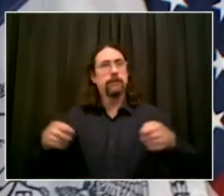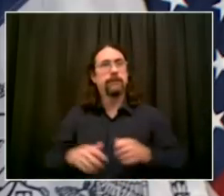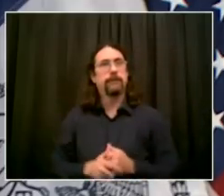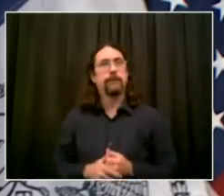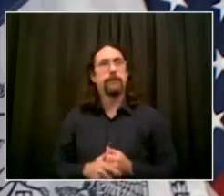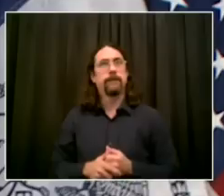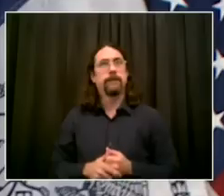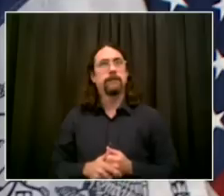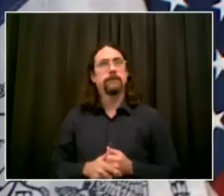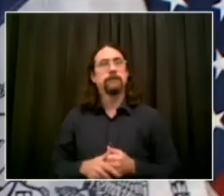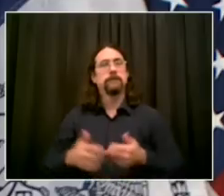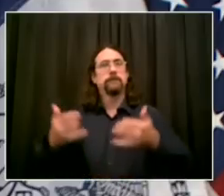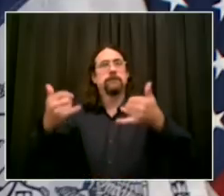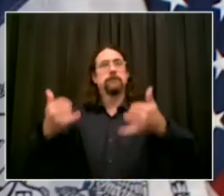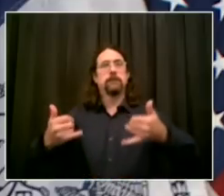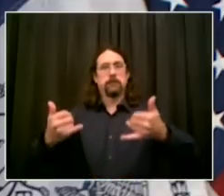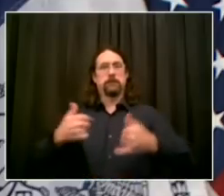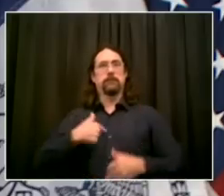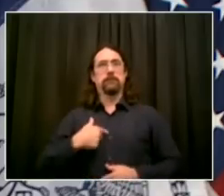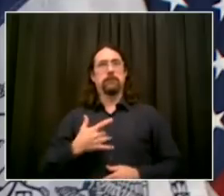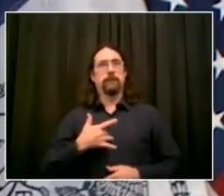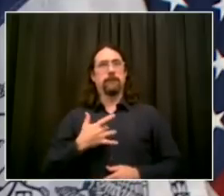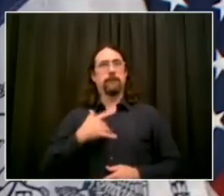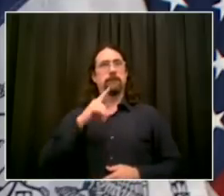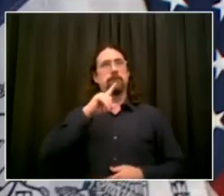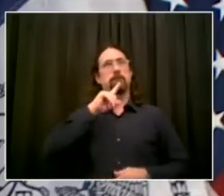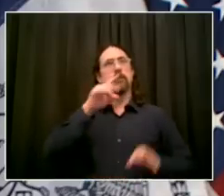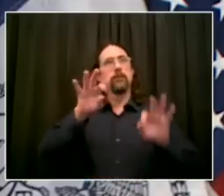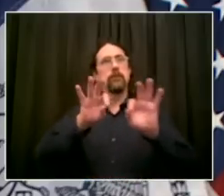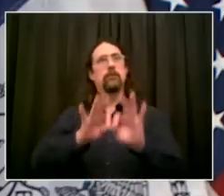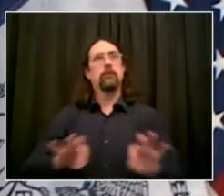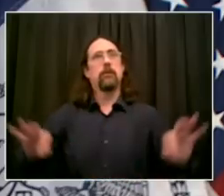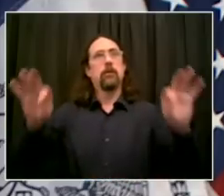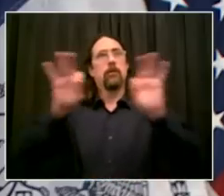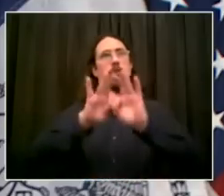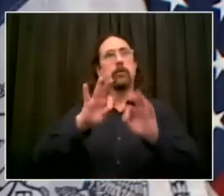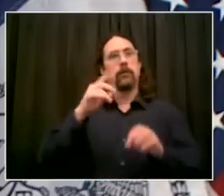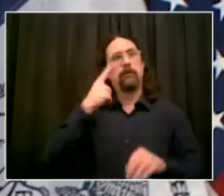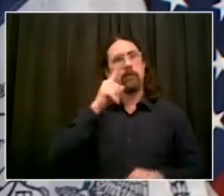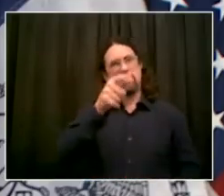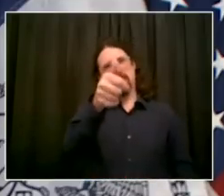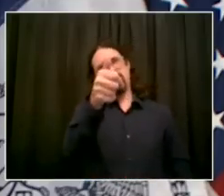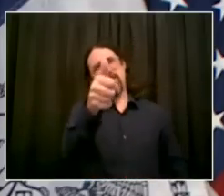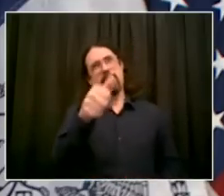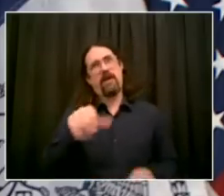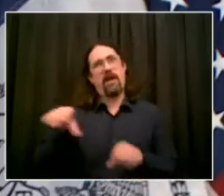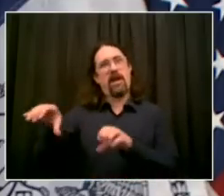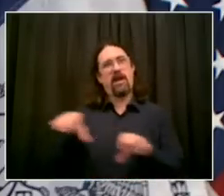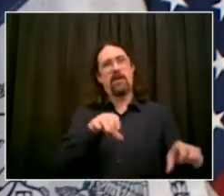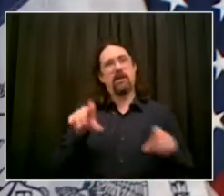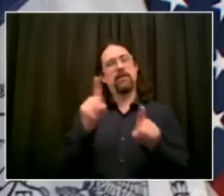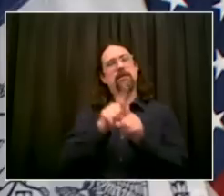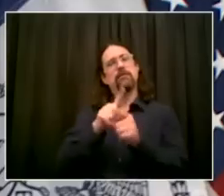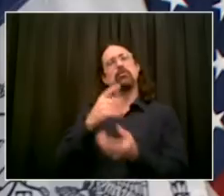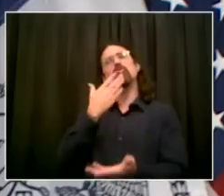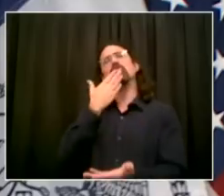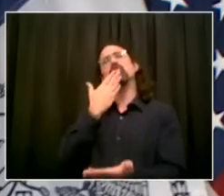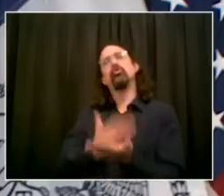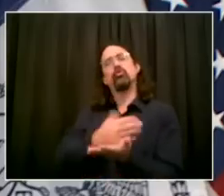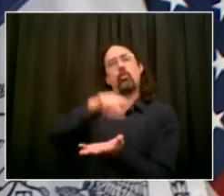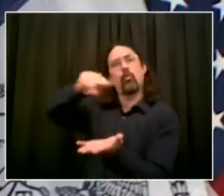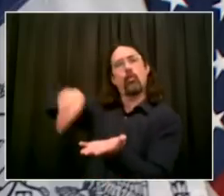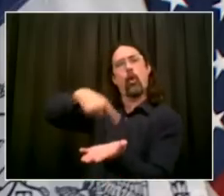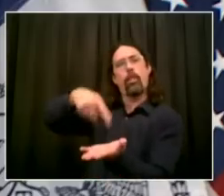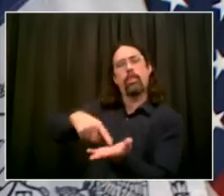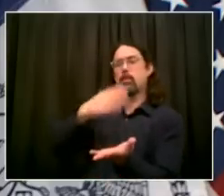city. We've overcome them, many different kinds of challenges. But what is clear time and time again is when people get united to fight a problem, we